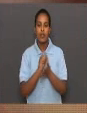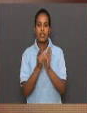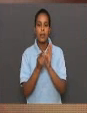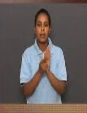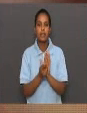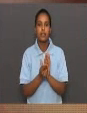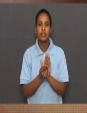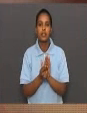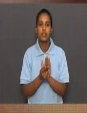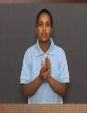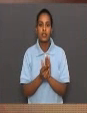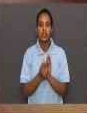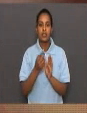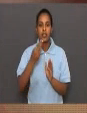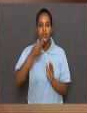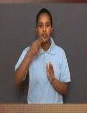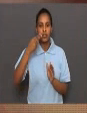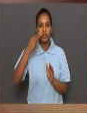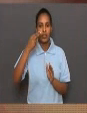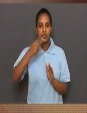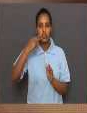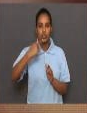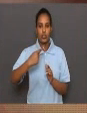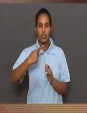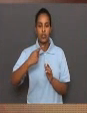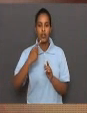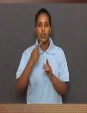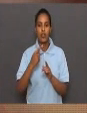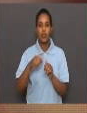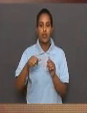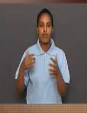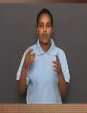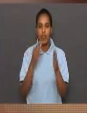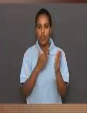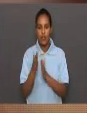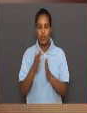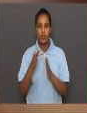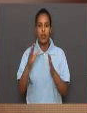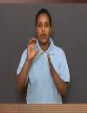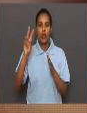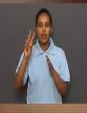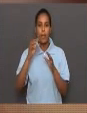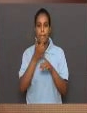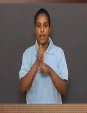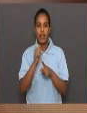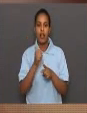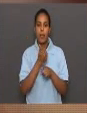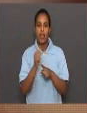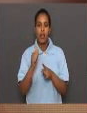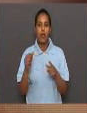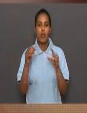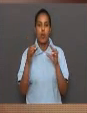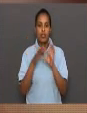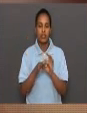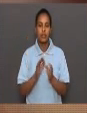For example, the mercurous ion forms covalent metal-metal